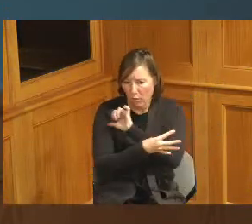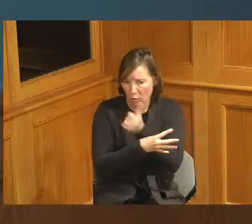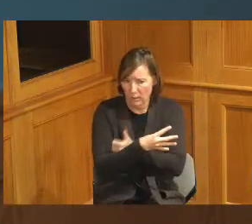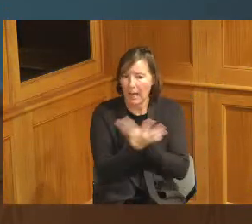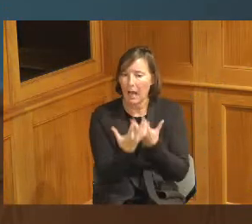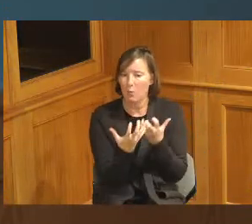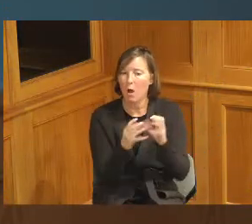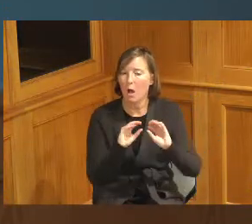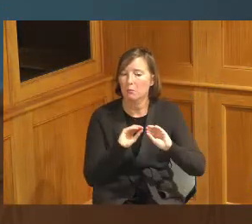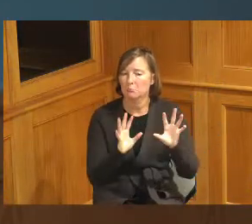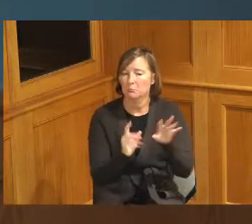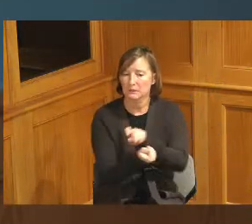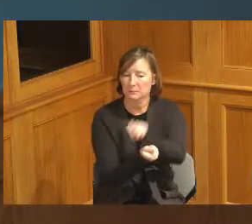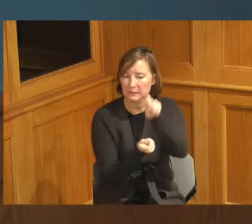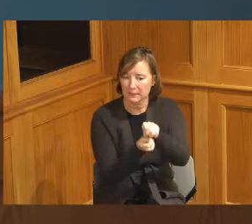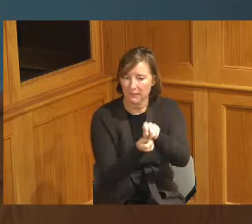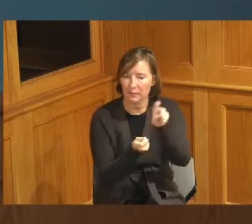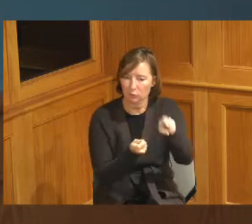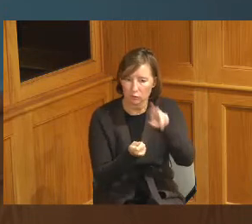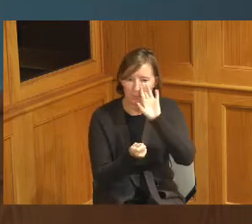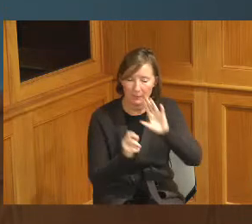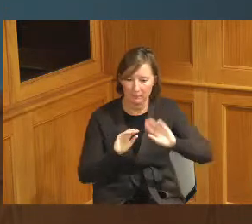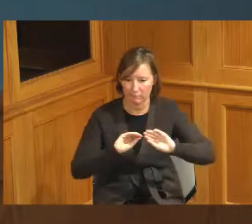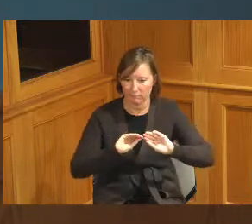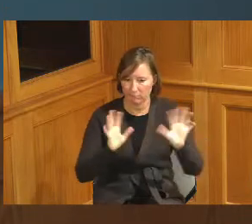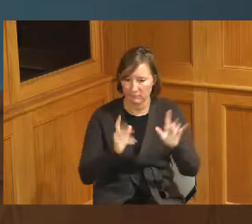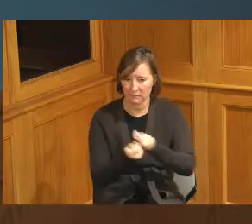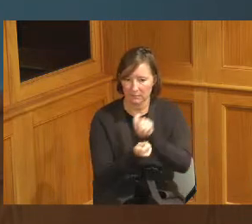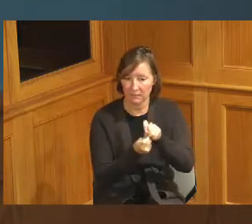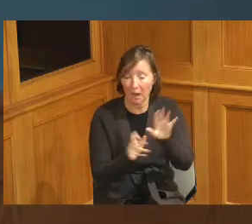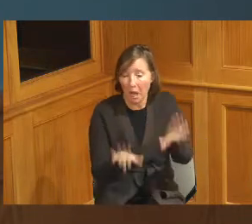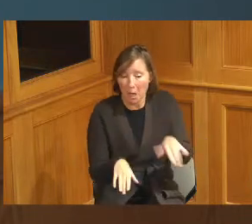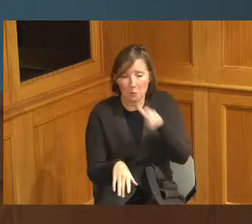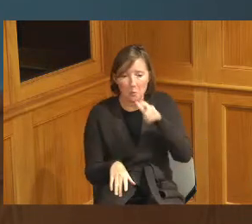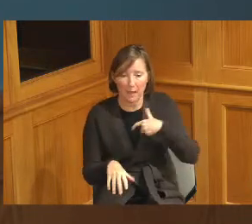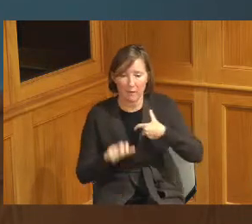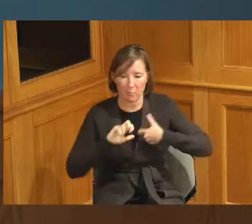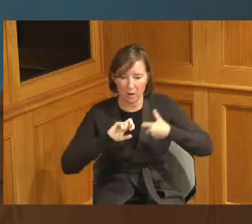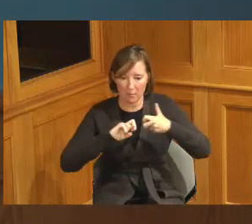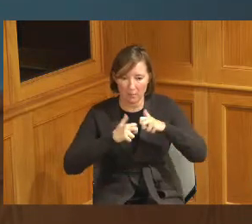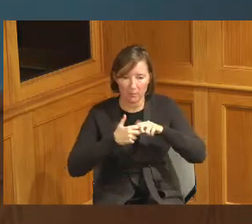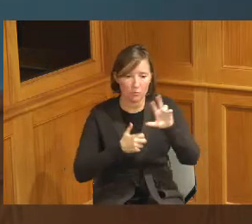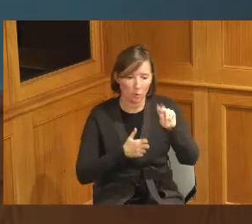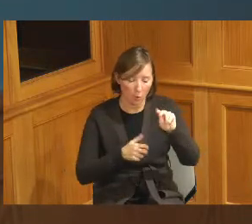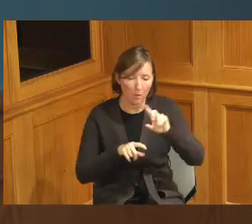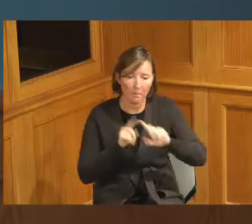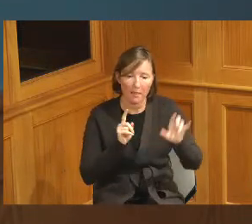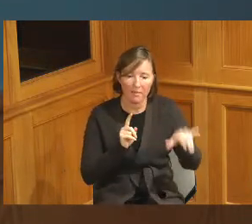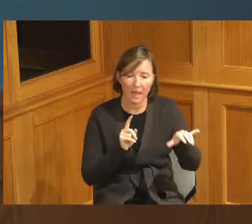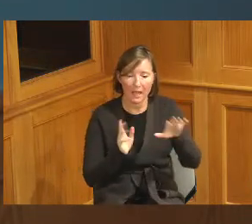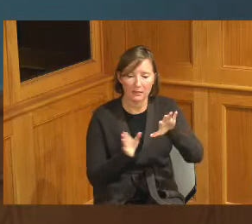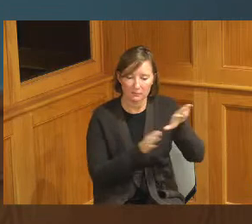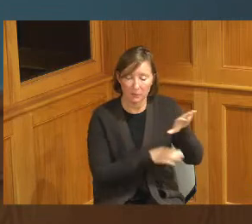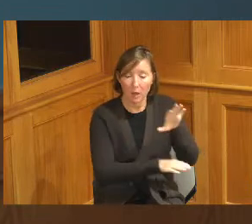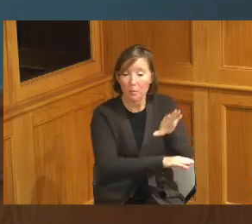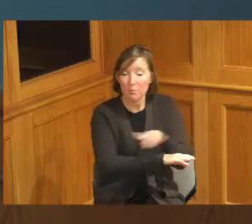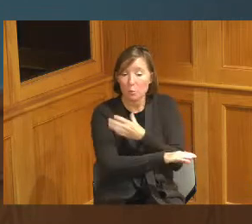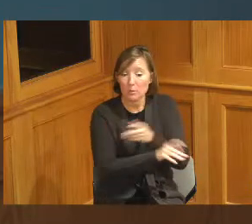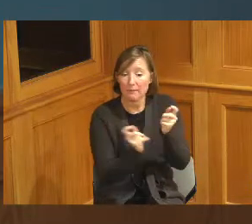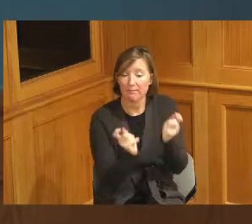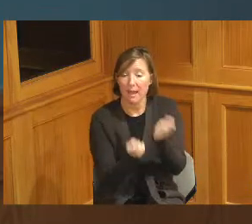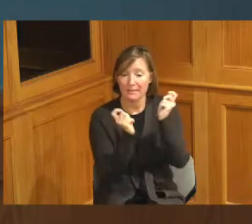be specific. I don't have a problem with that. But also in that grant for the music festival also came a small grant